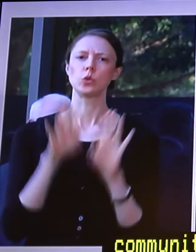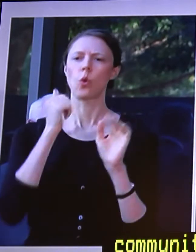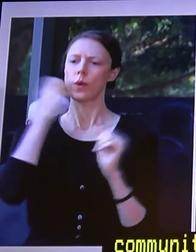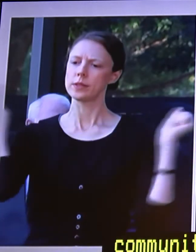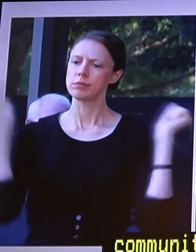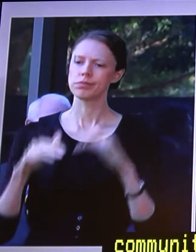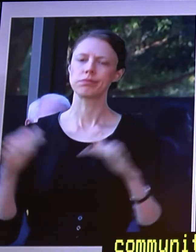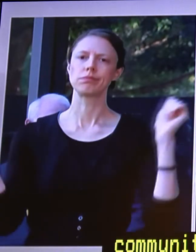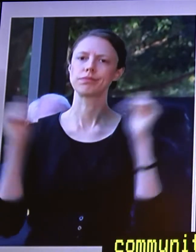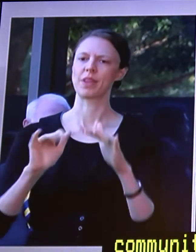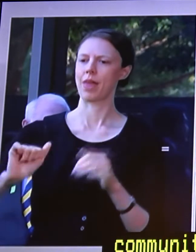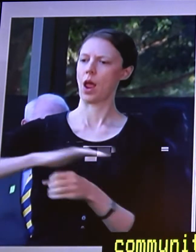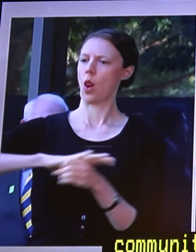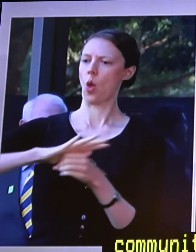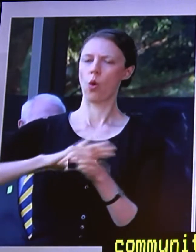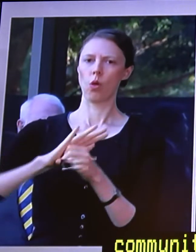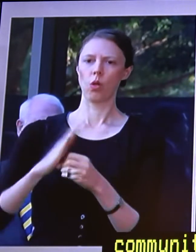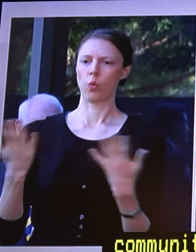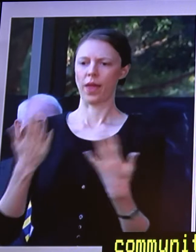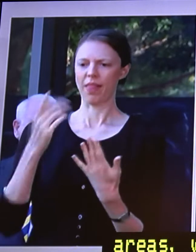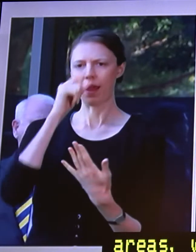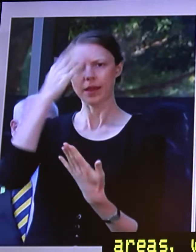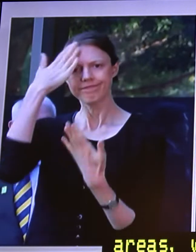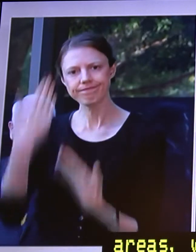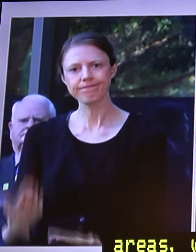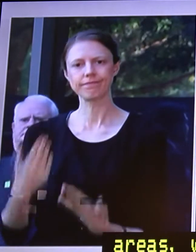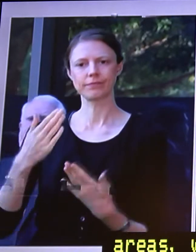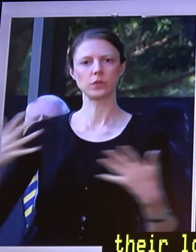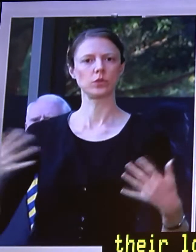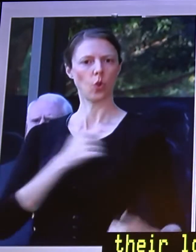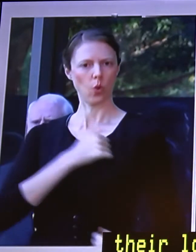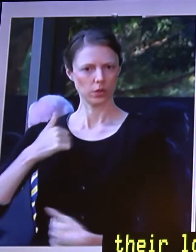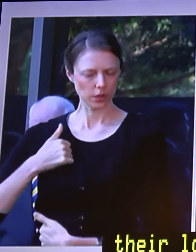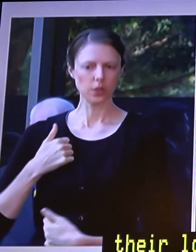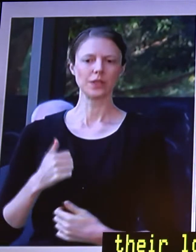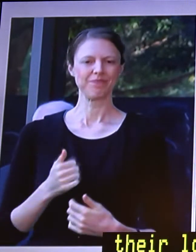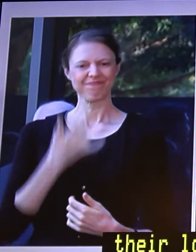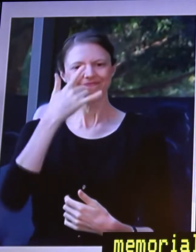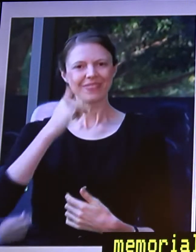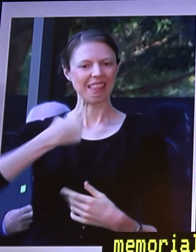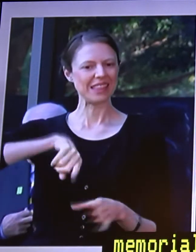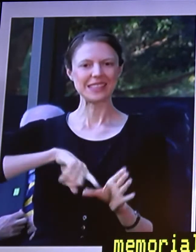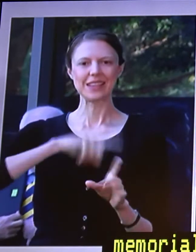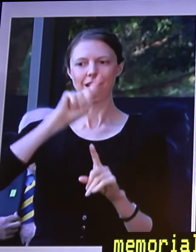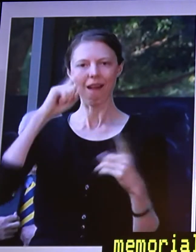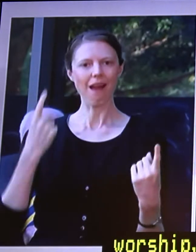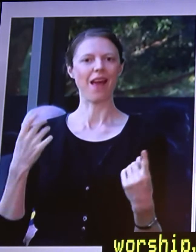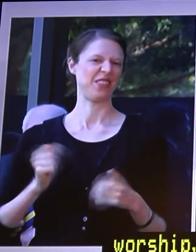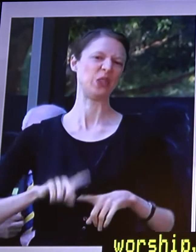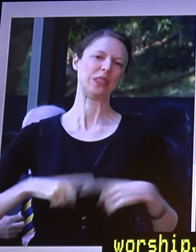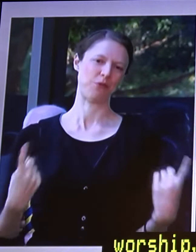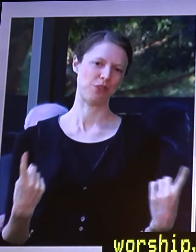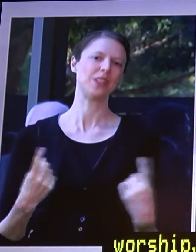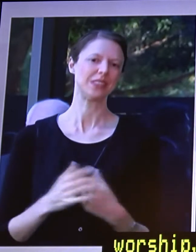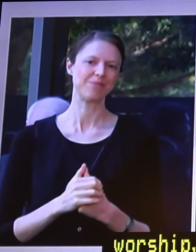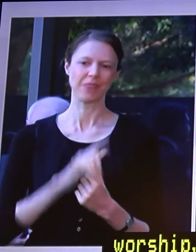the memorial place of respect and worship. But unfortunately this year, all of us have to do things differently. We can't turn up to the